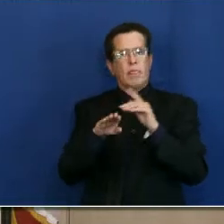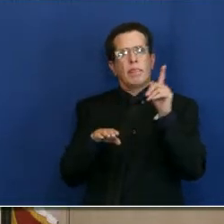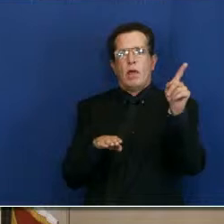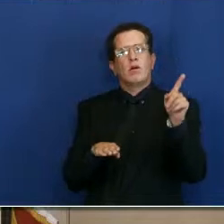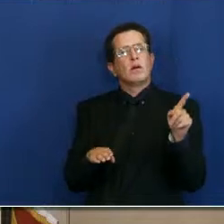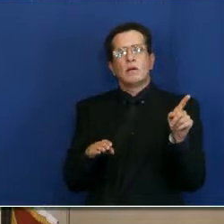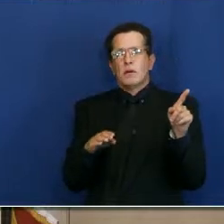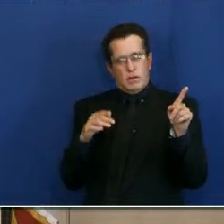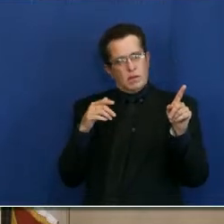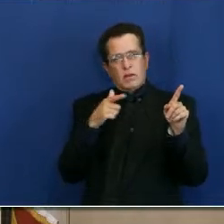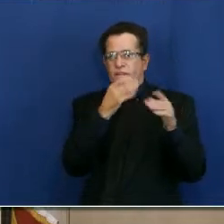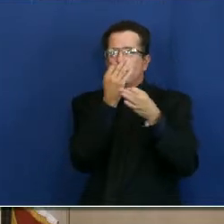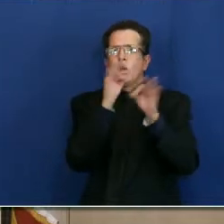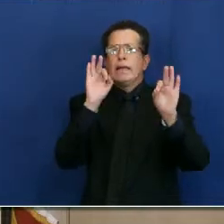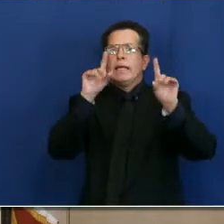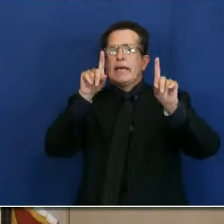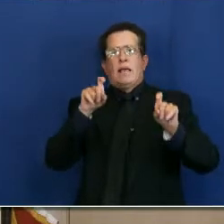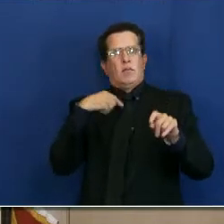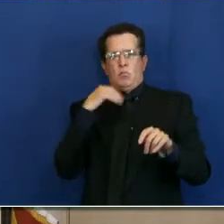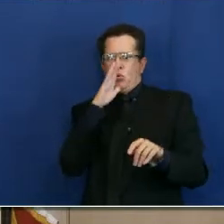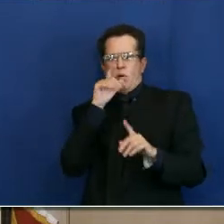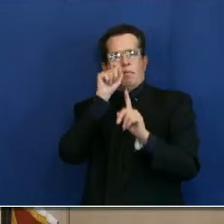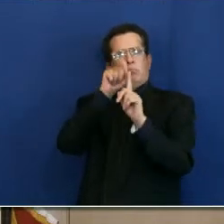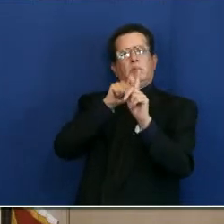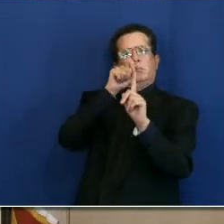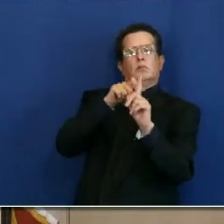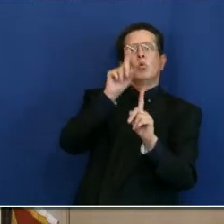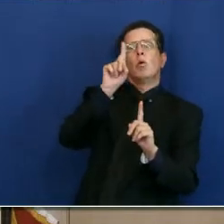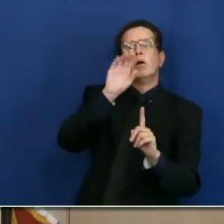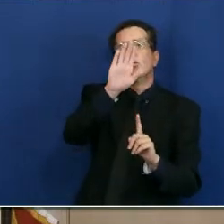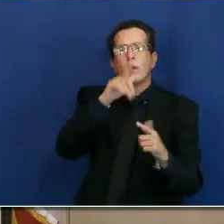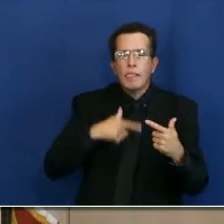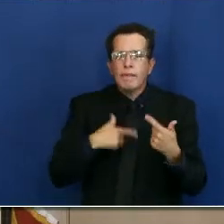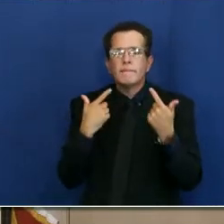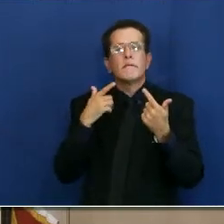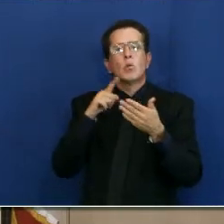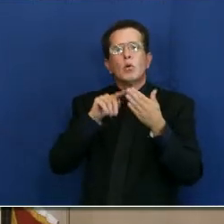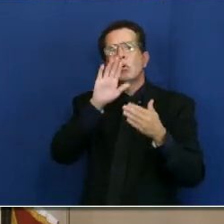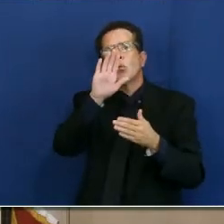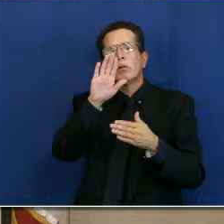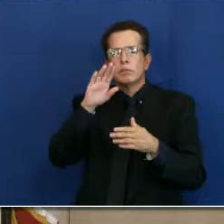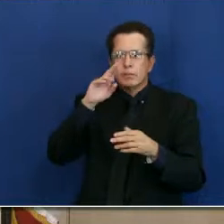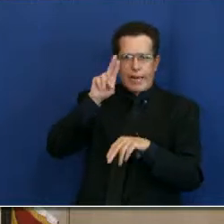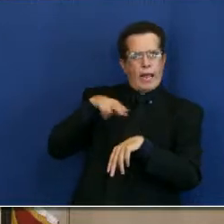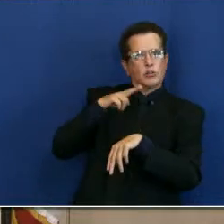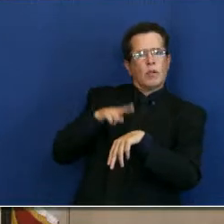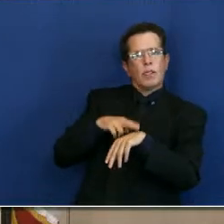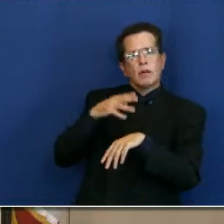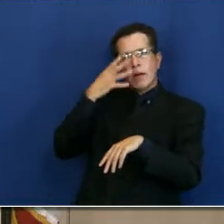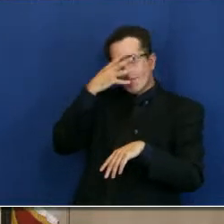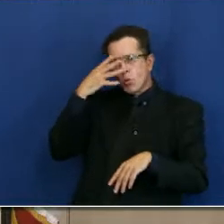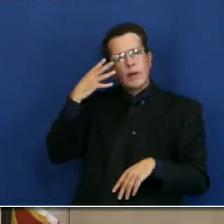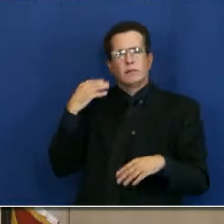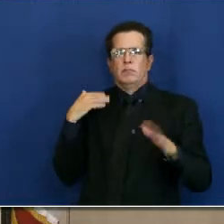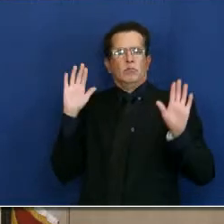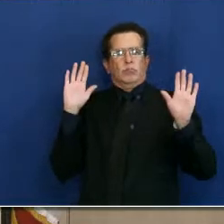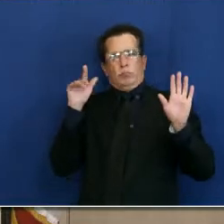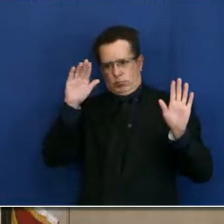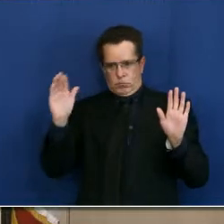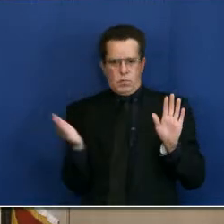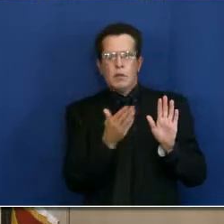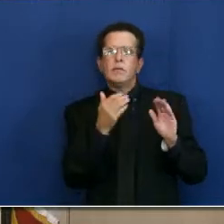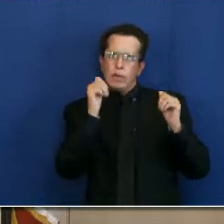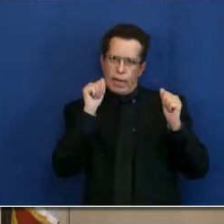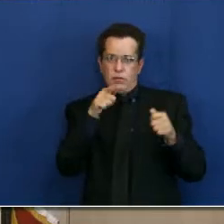questions in regards to nationality or where they live, but these are people that have been deemed to be legal to cross into